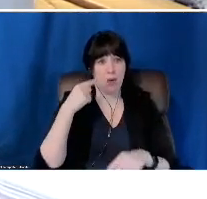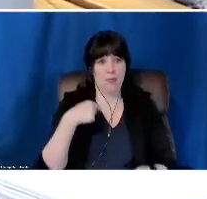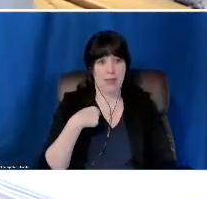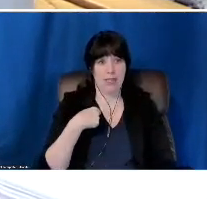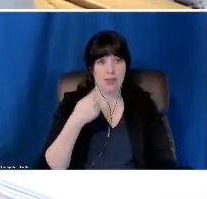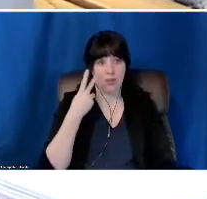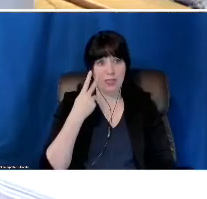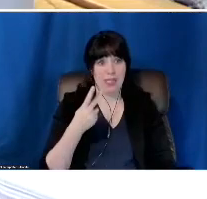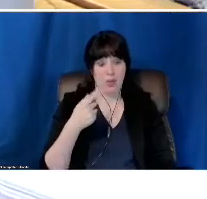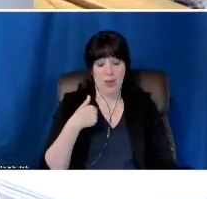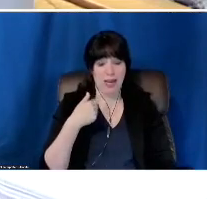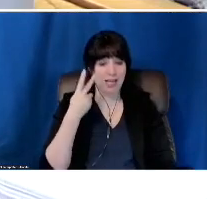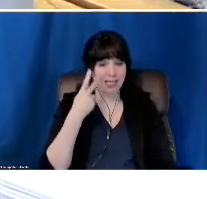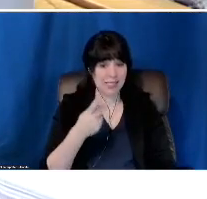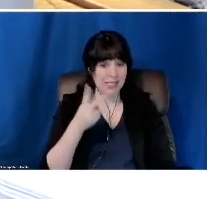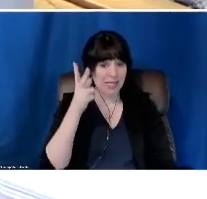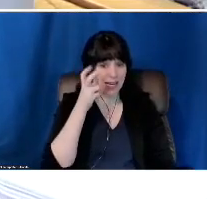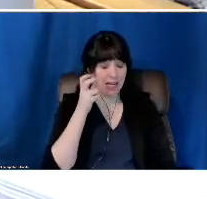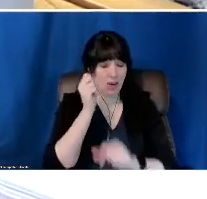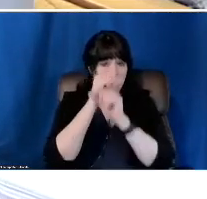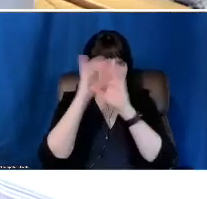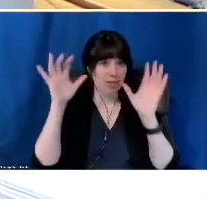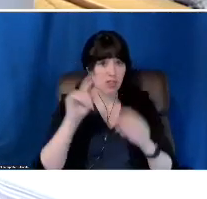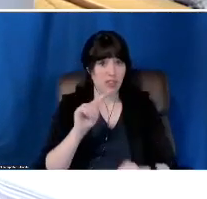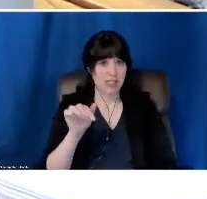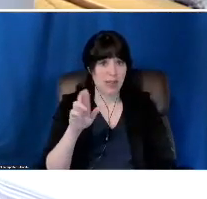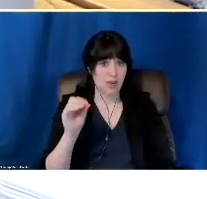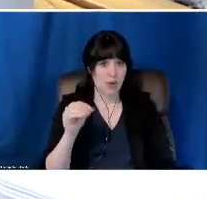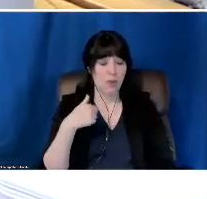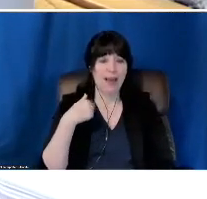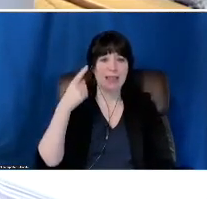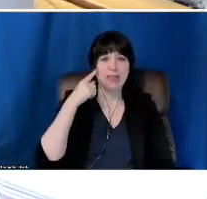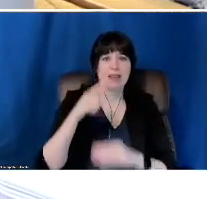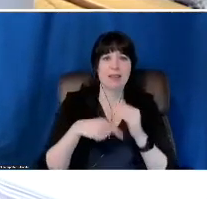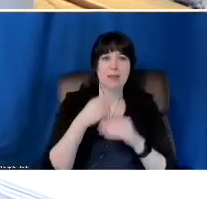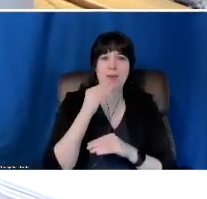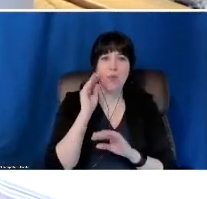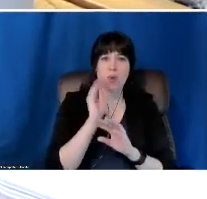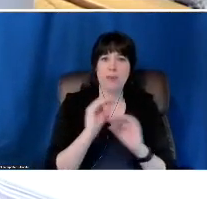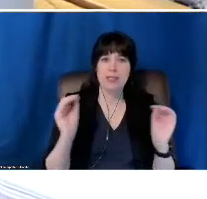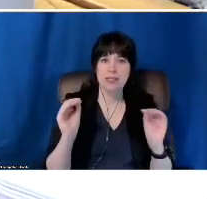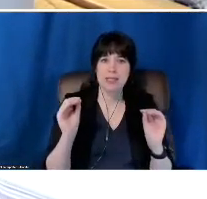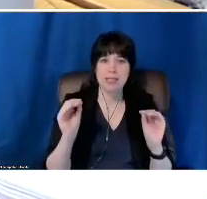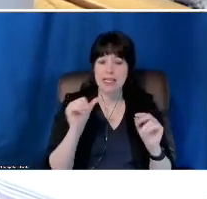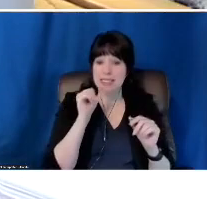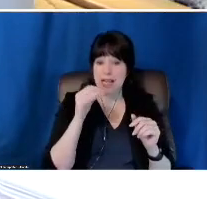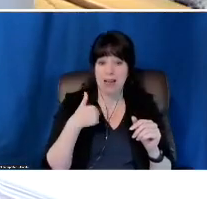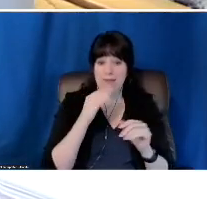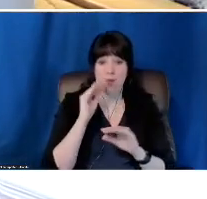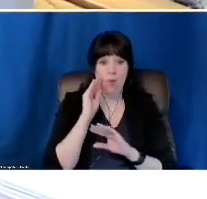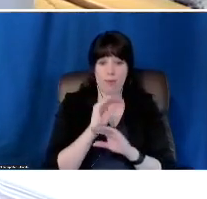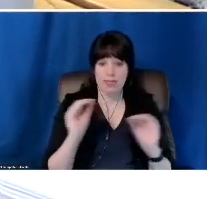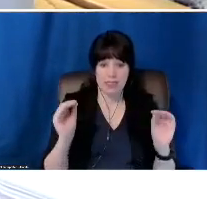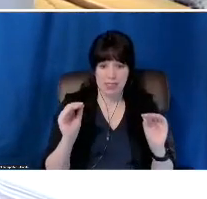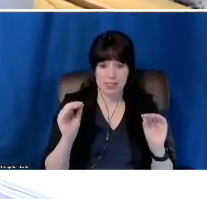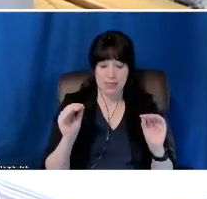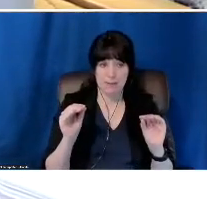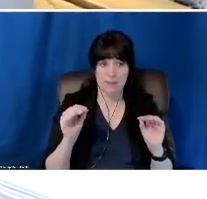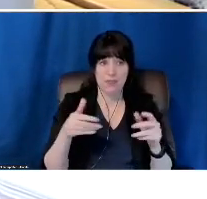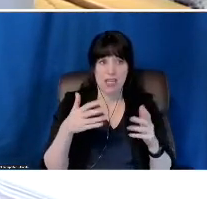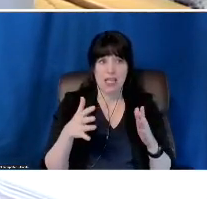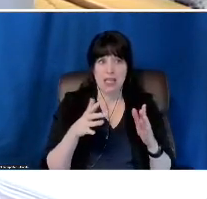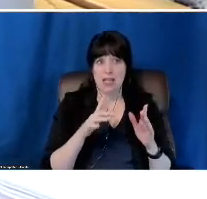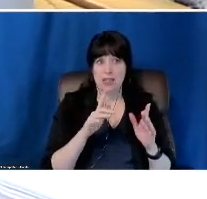see and hear Vision Zero, I think homelessness. Let's not have that. Let's direct